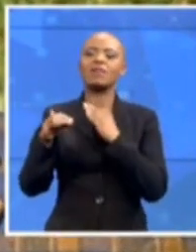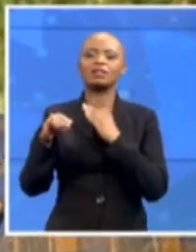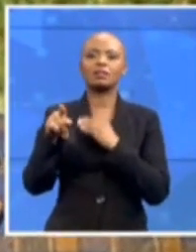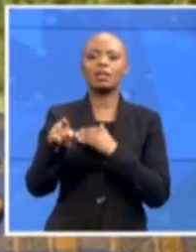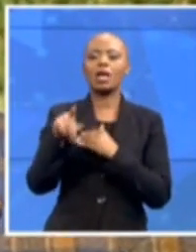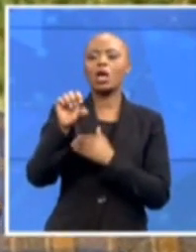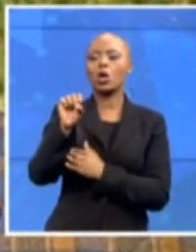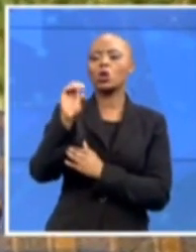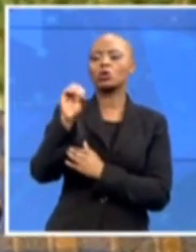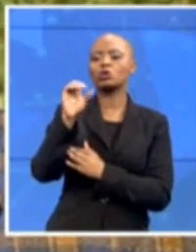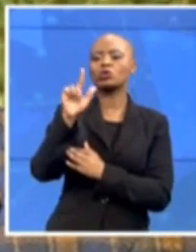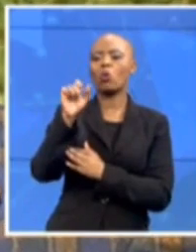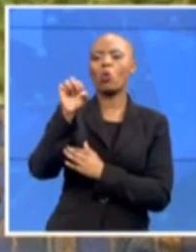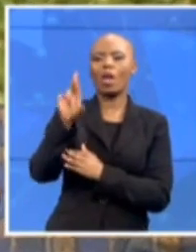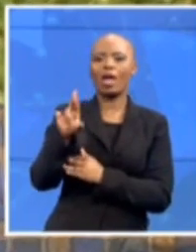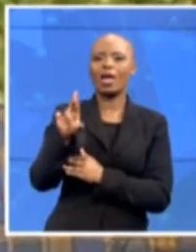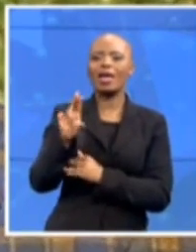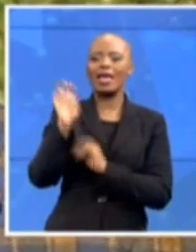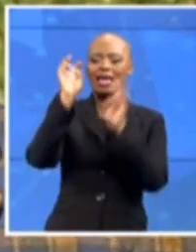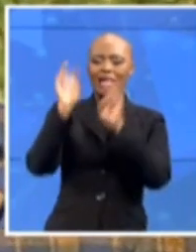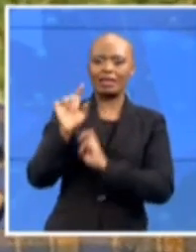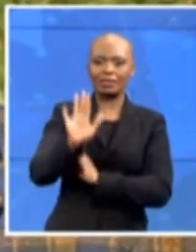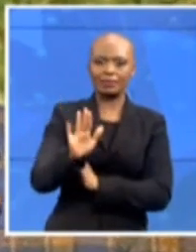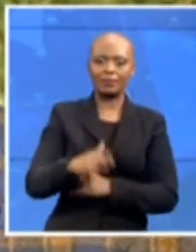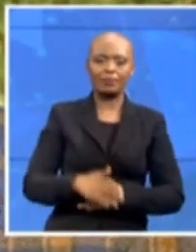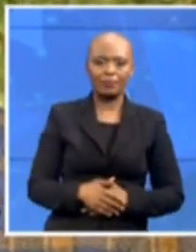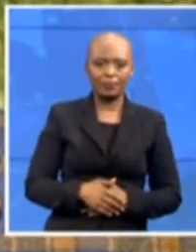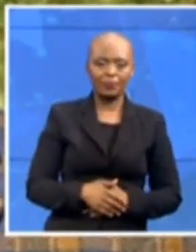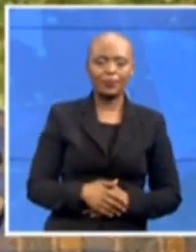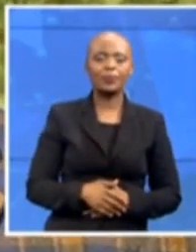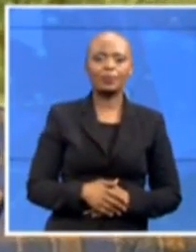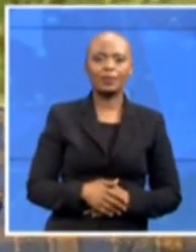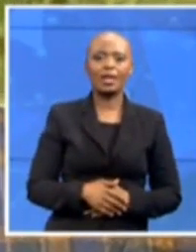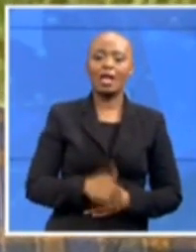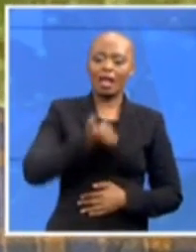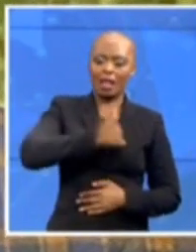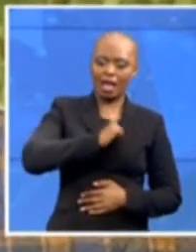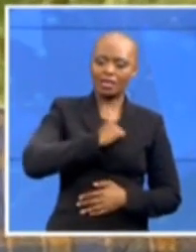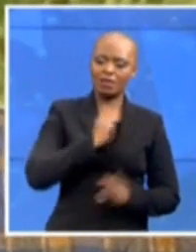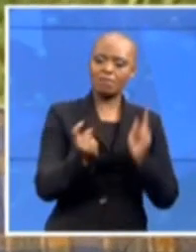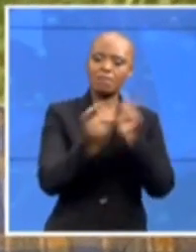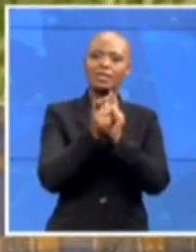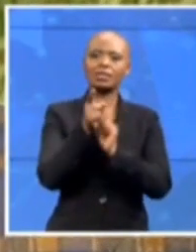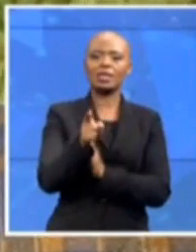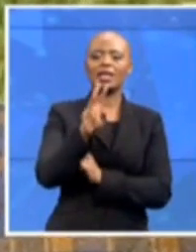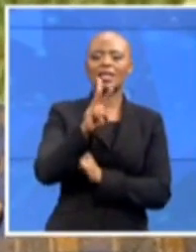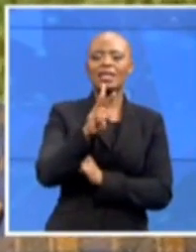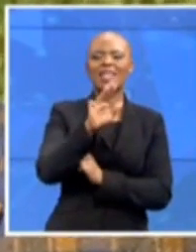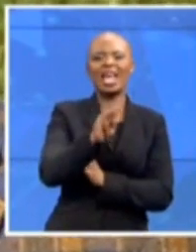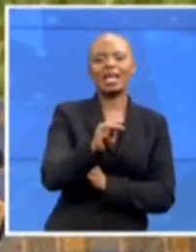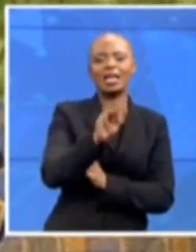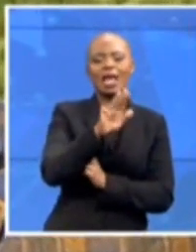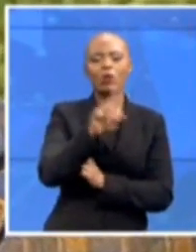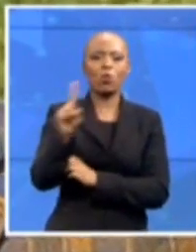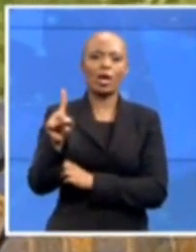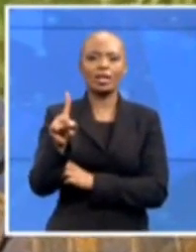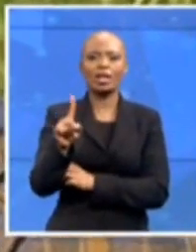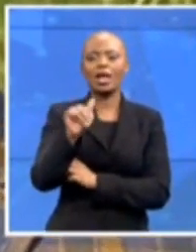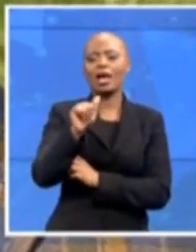very lucky to meet 91 Asset Management, which is formerly known as Investec Asset